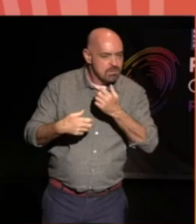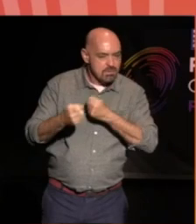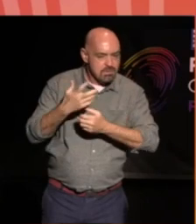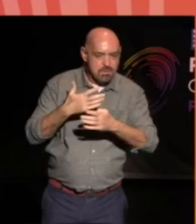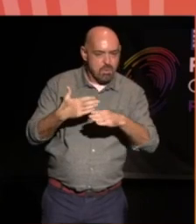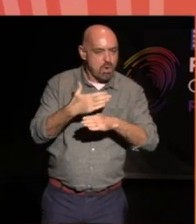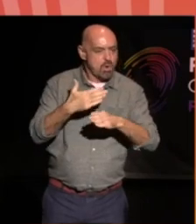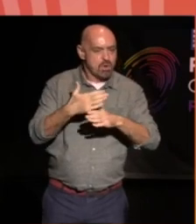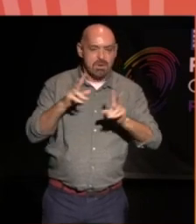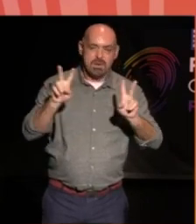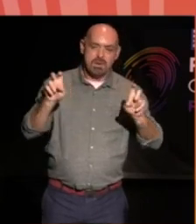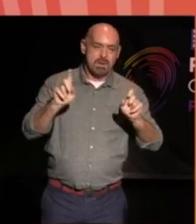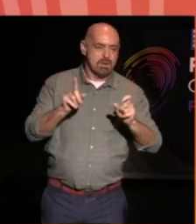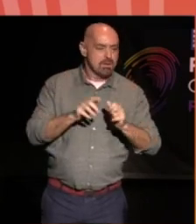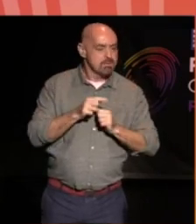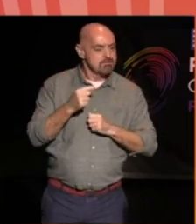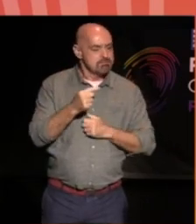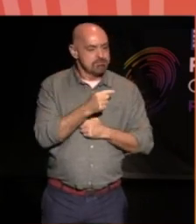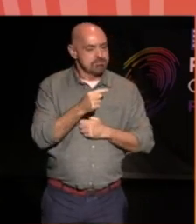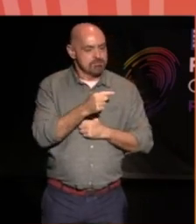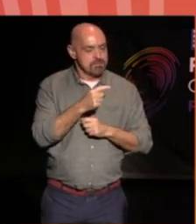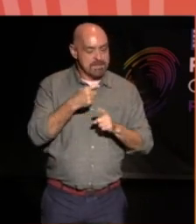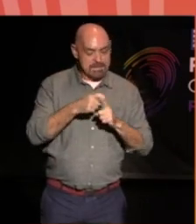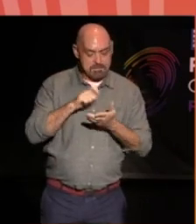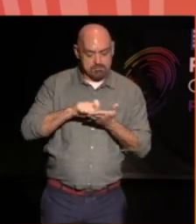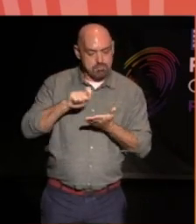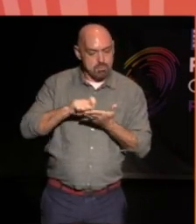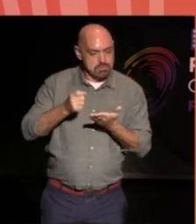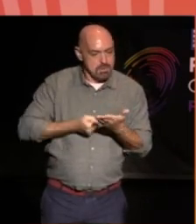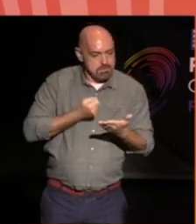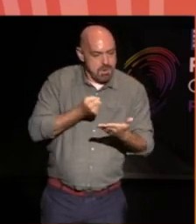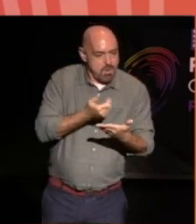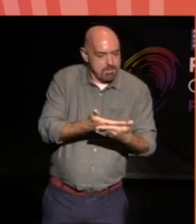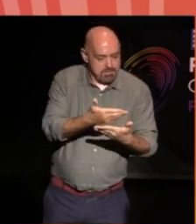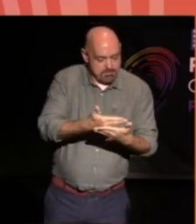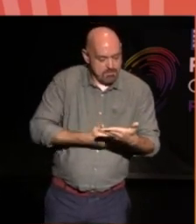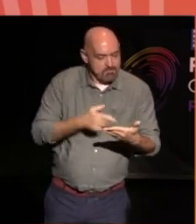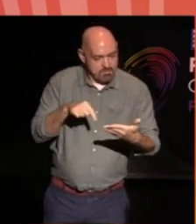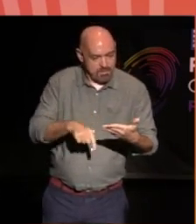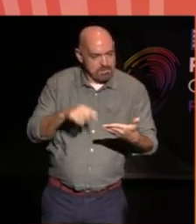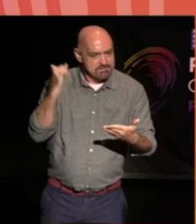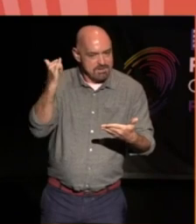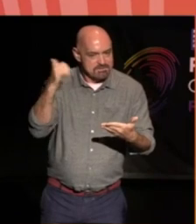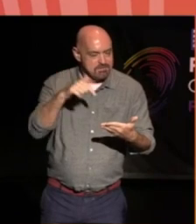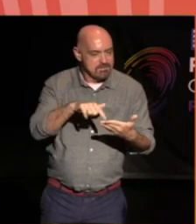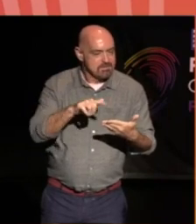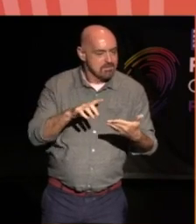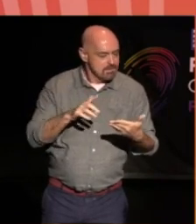work. She's written a poem specifically for this festival